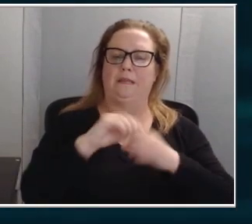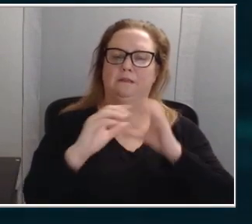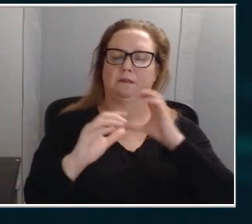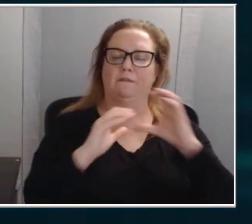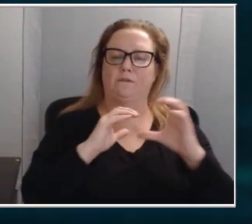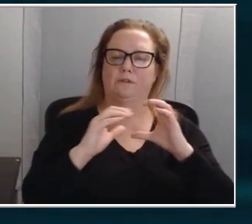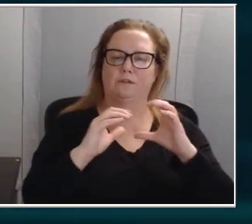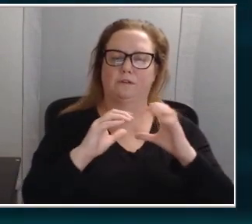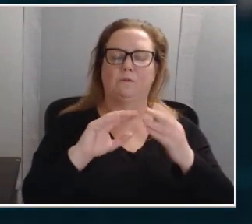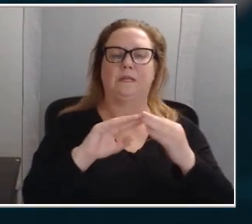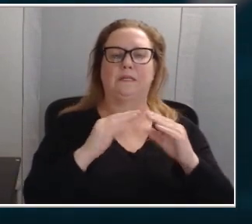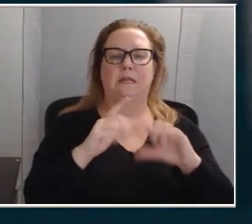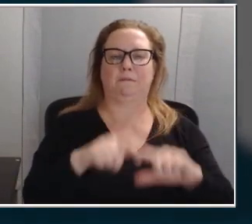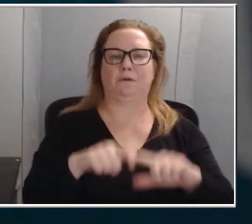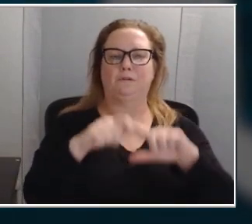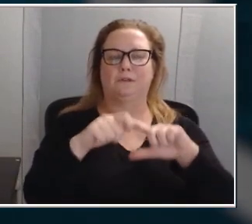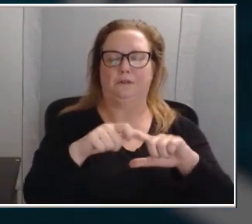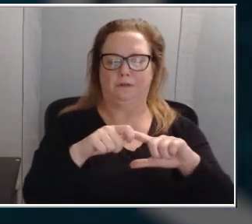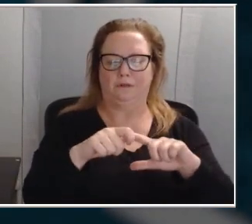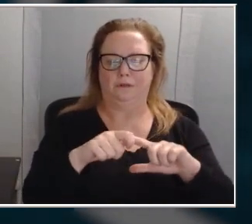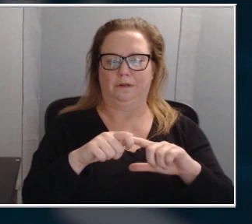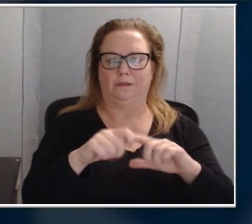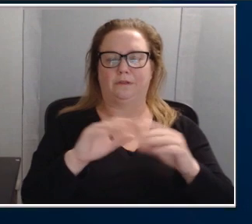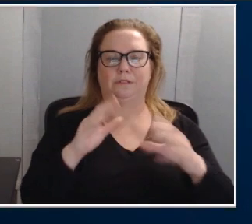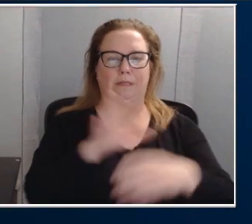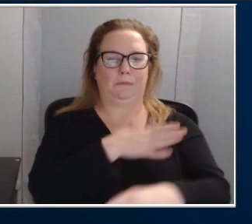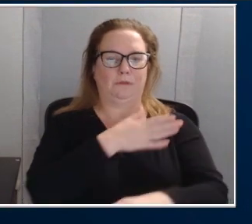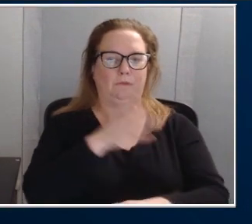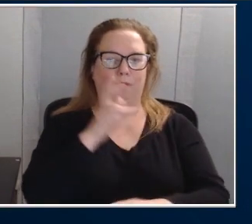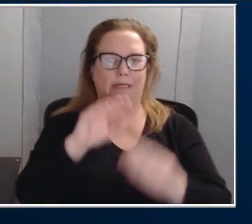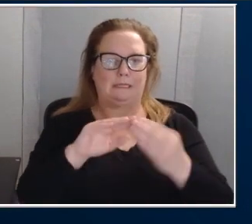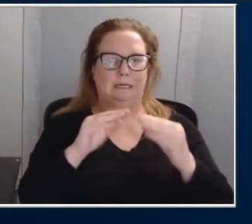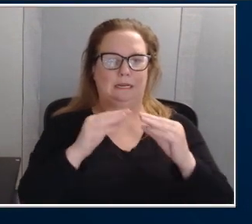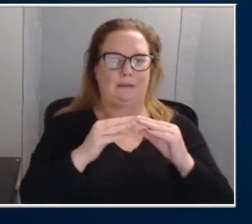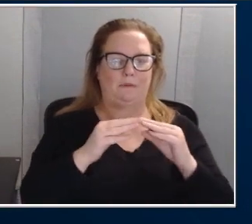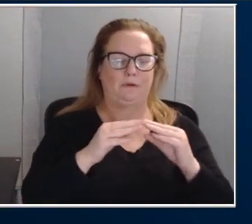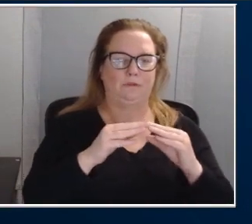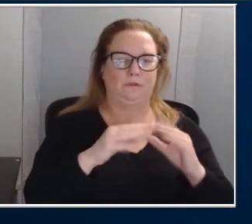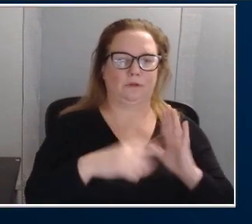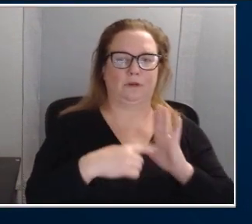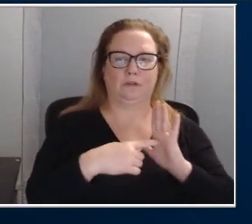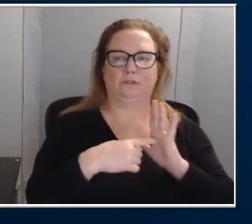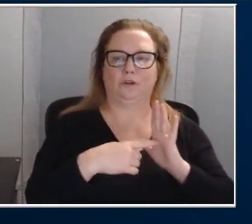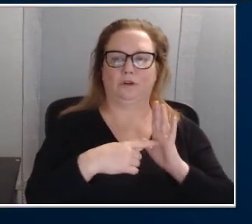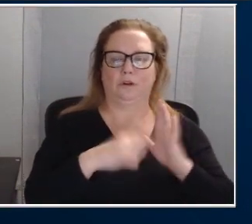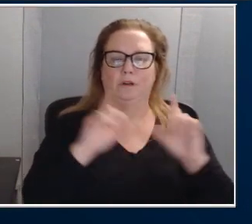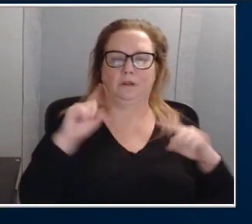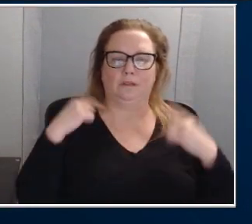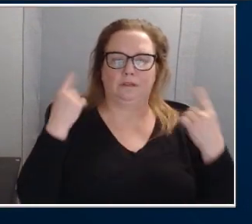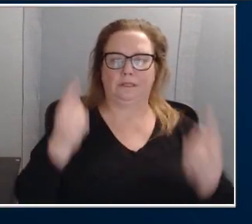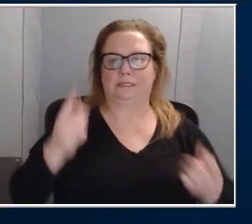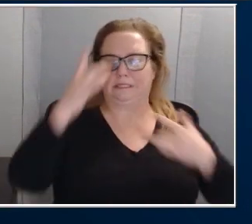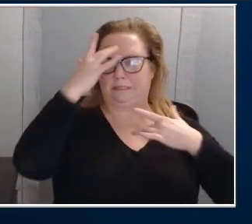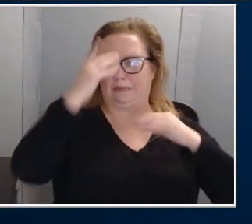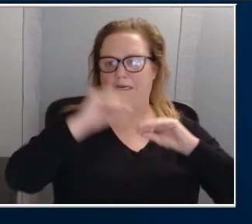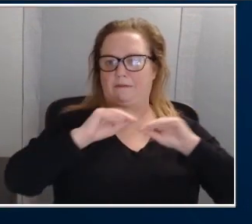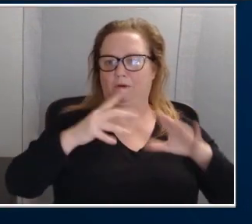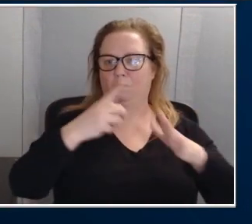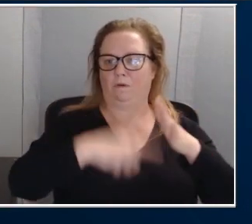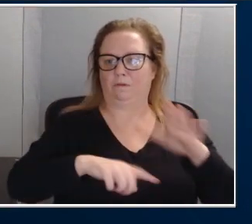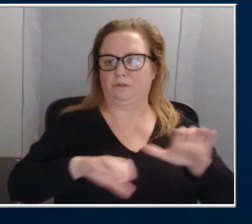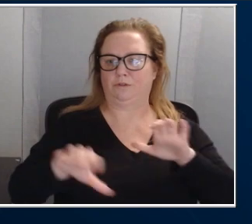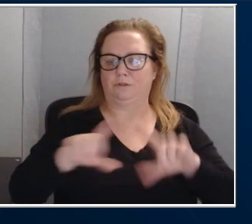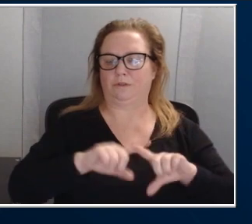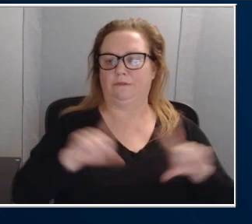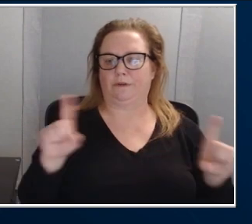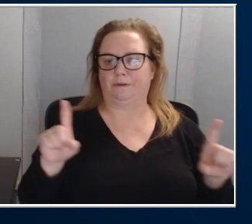to the numbers in just a second. I know there's the music. We want to get to the numbers, but I want you to reflect on this whole pandemic. What would you have done differently? Yeah,